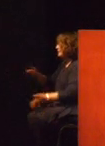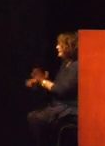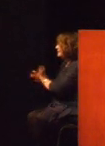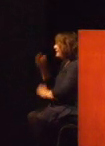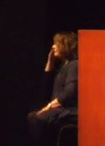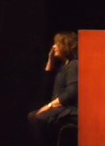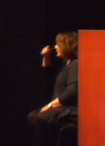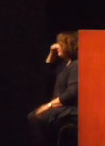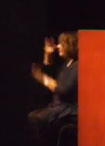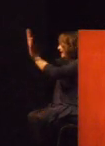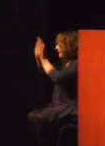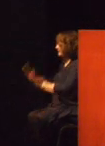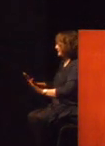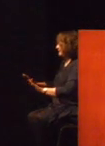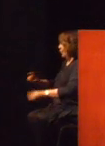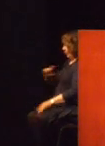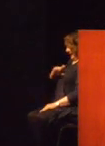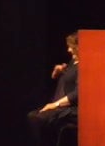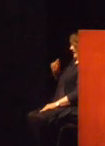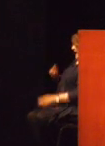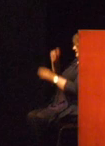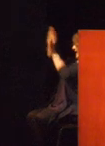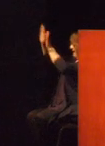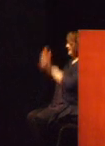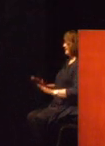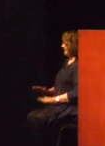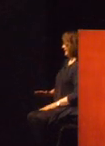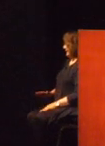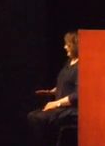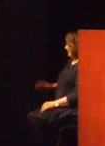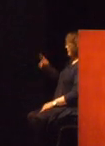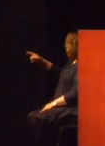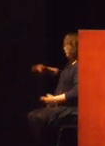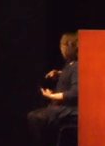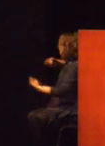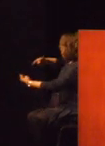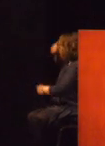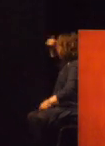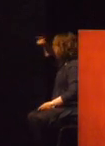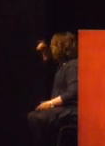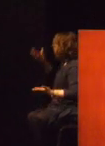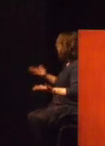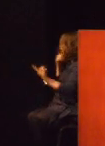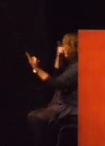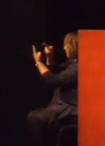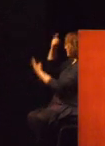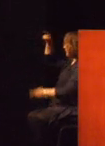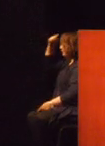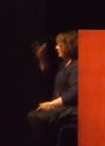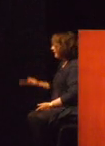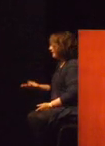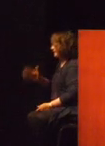know Latinx excellence, so you know what is it that you're striving for, what is it that what your students